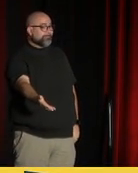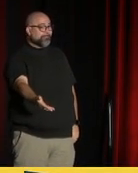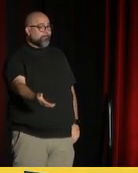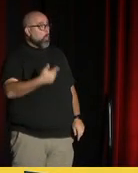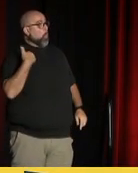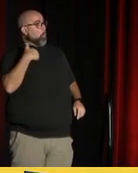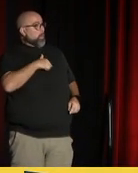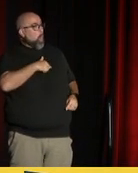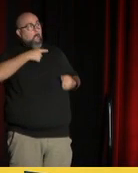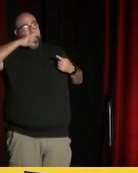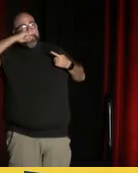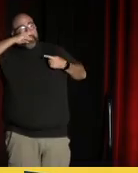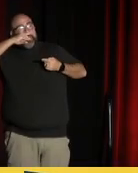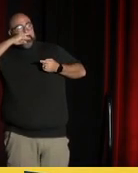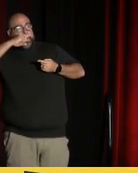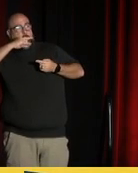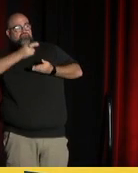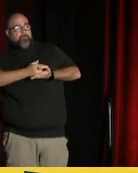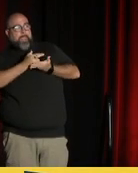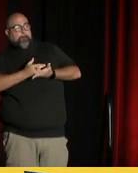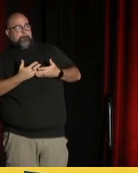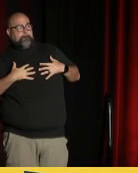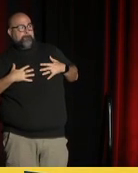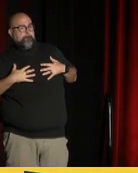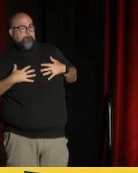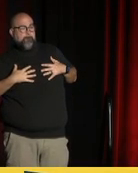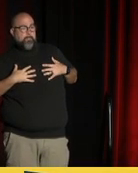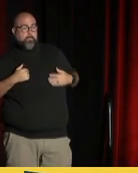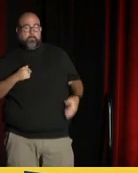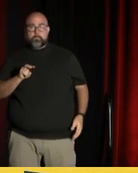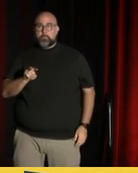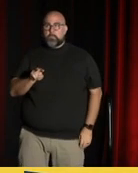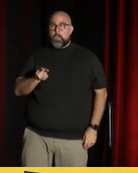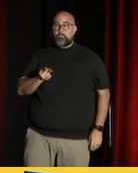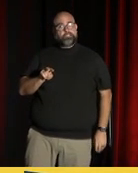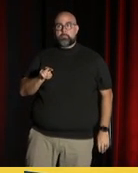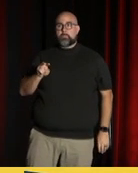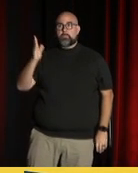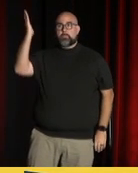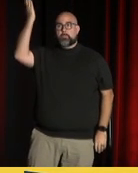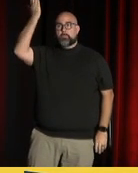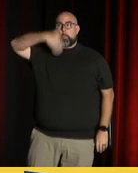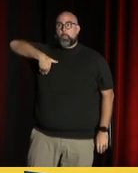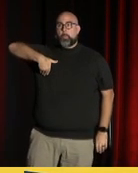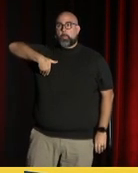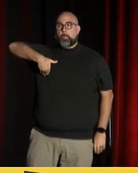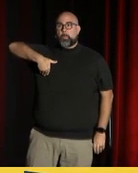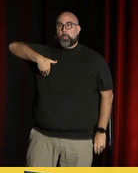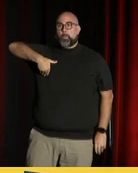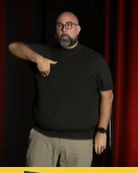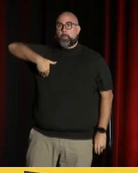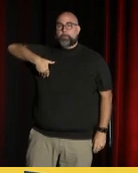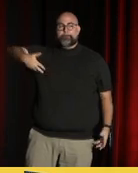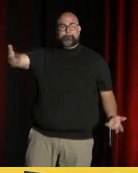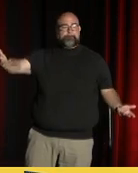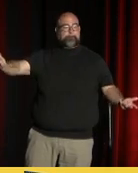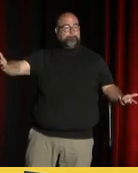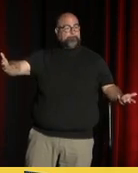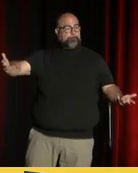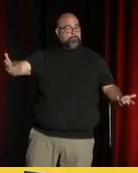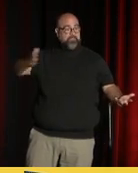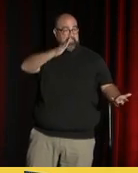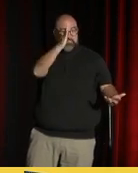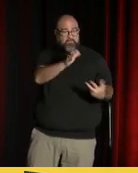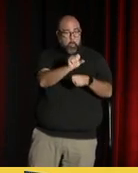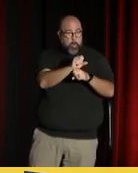we're a pediatric rehab center. And I went, totally missed that in the title. Yeah. I had never